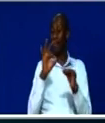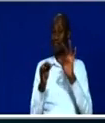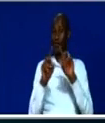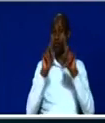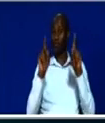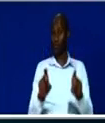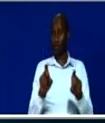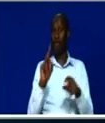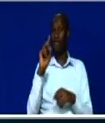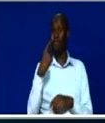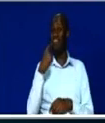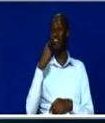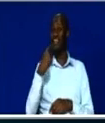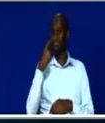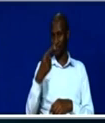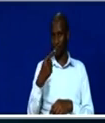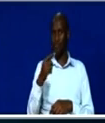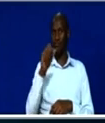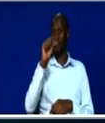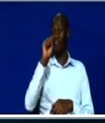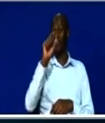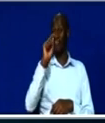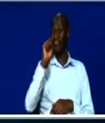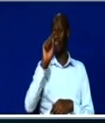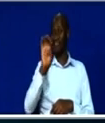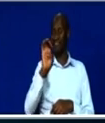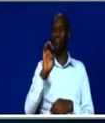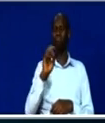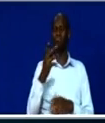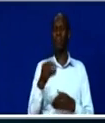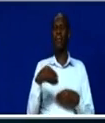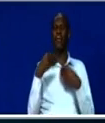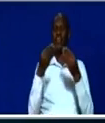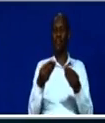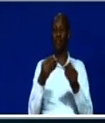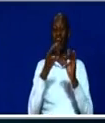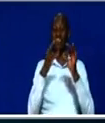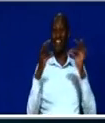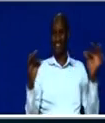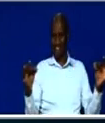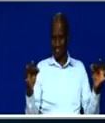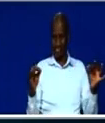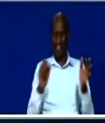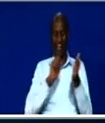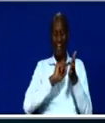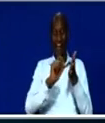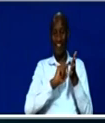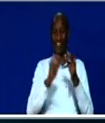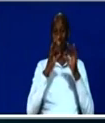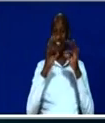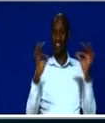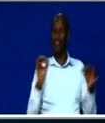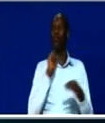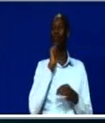The first one is state. The word that has been used there is state. So to state is simply to give a sentence, to write as a sentence,